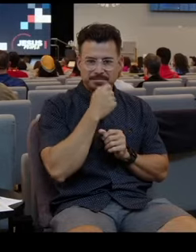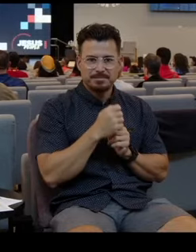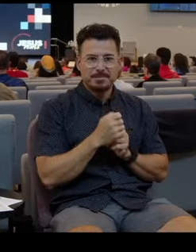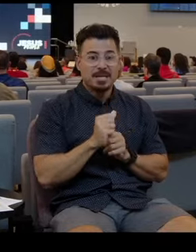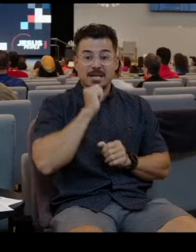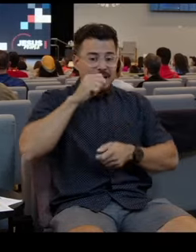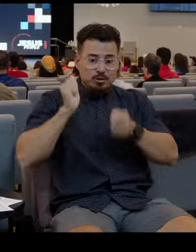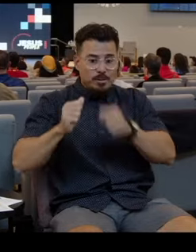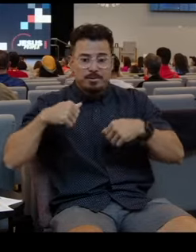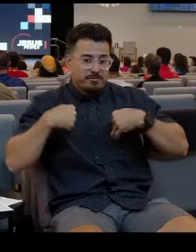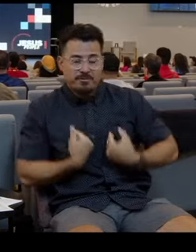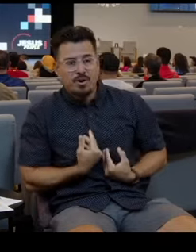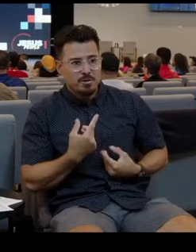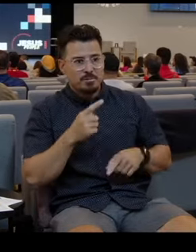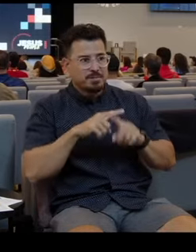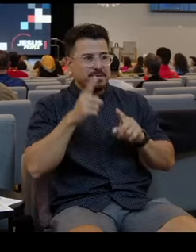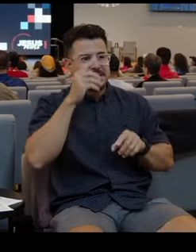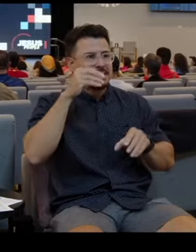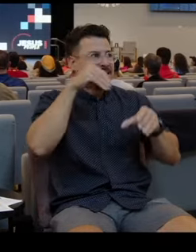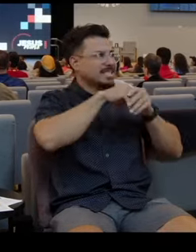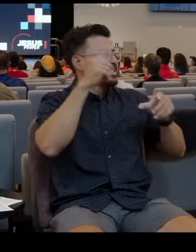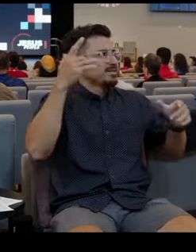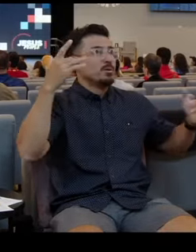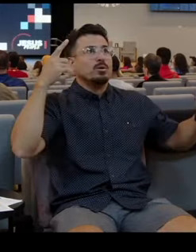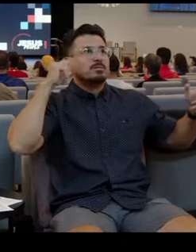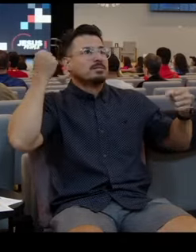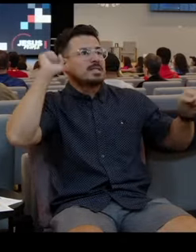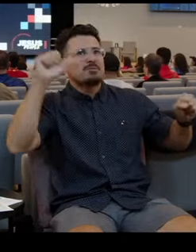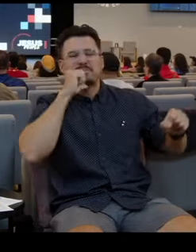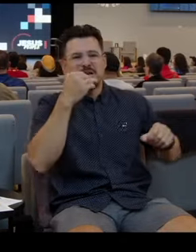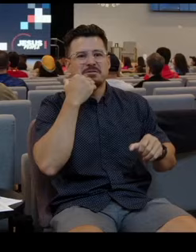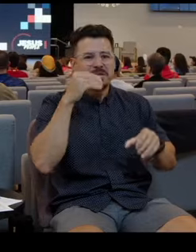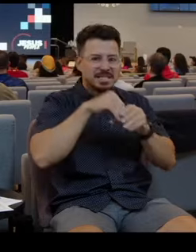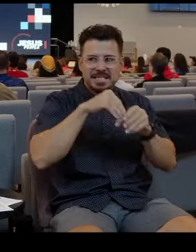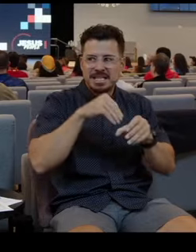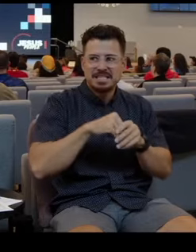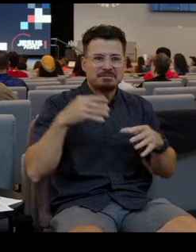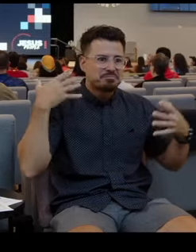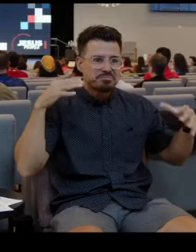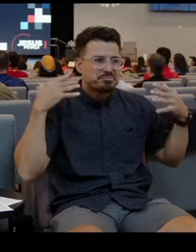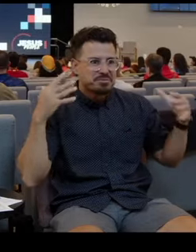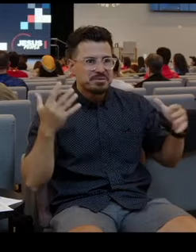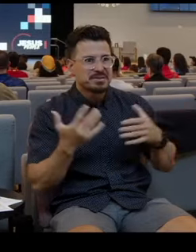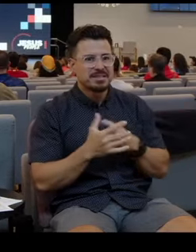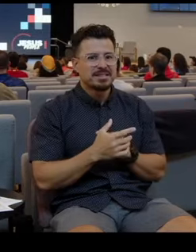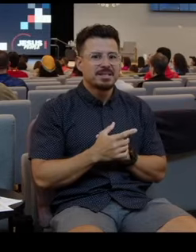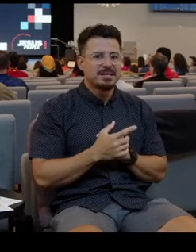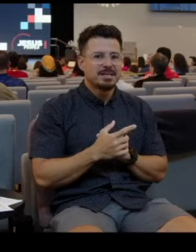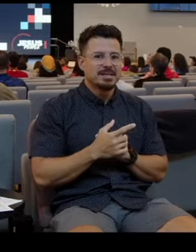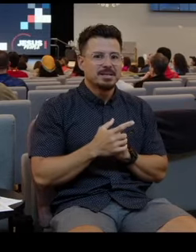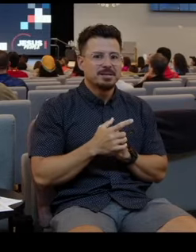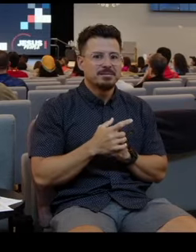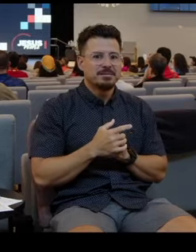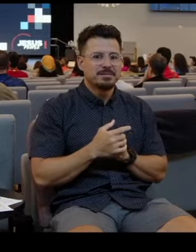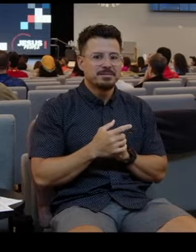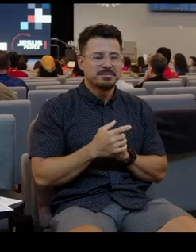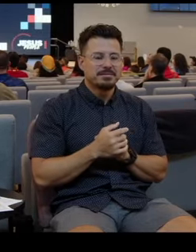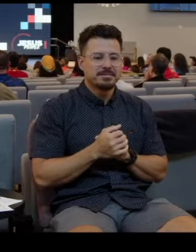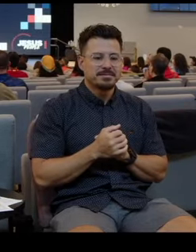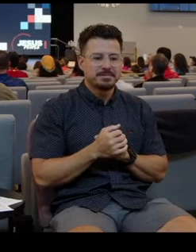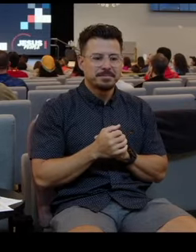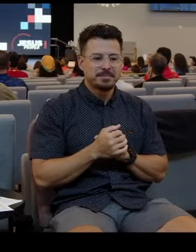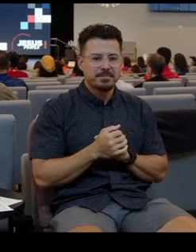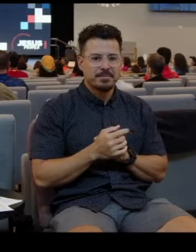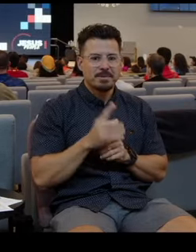them, but it's not the greatest acoustics over there. And I would even suggest, guys, that you still work on that. And I've been saying that